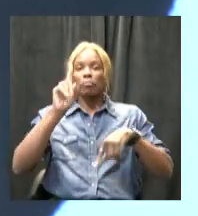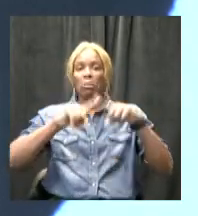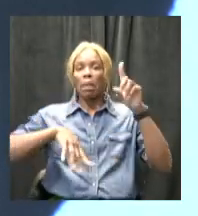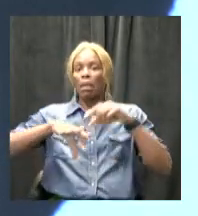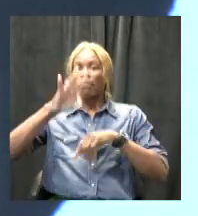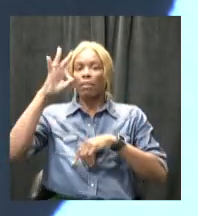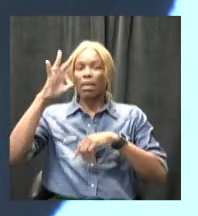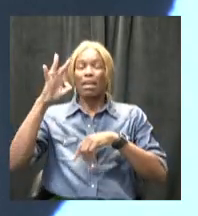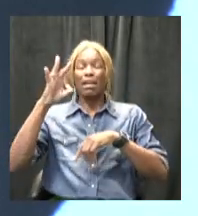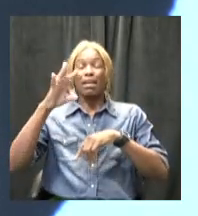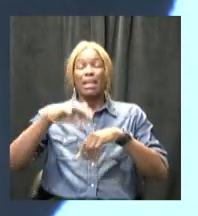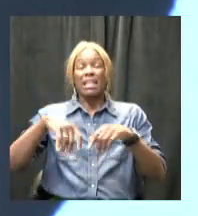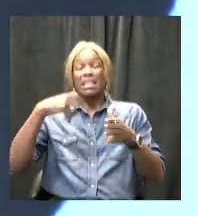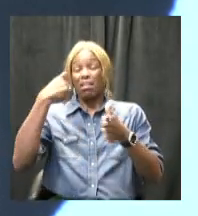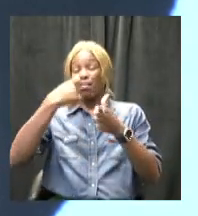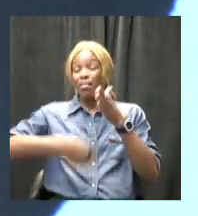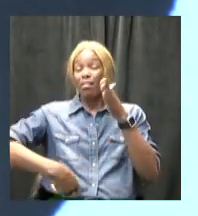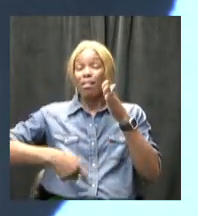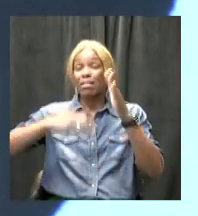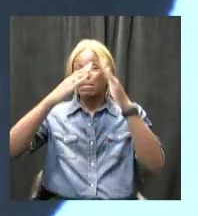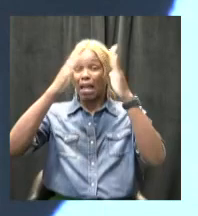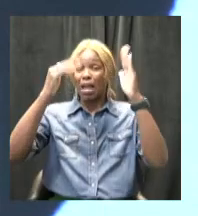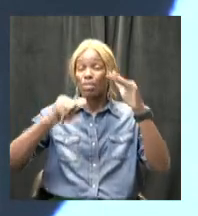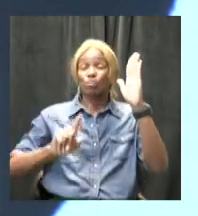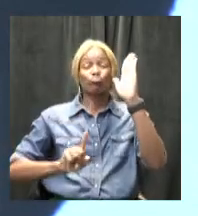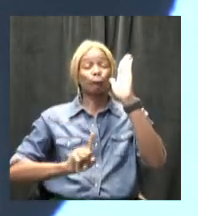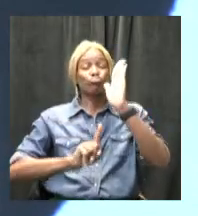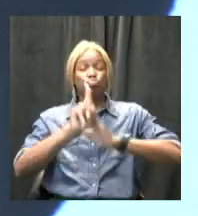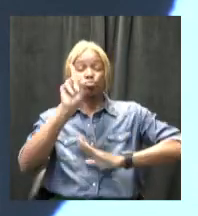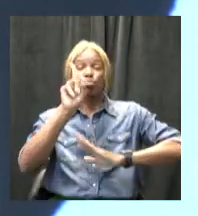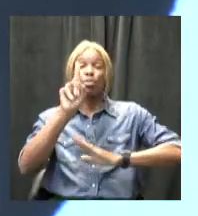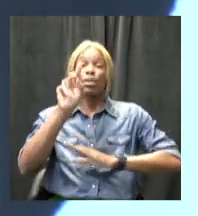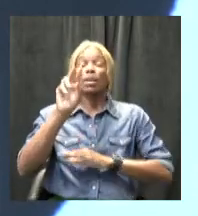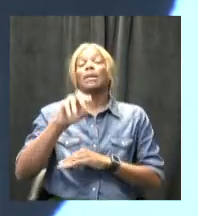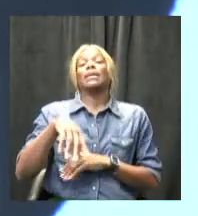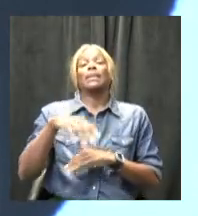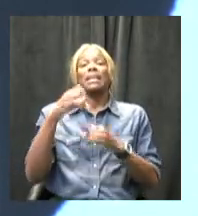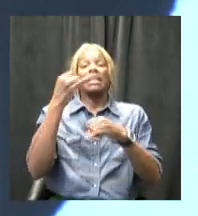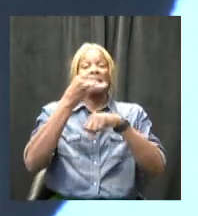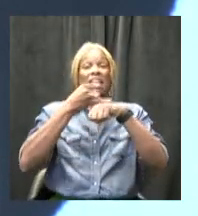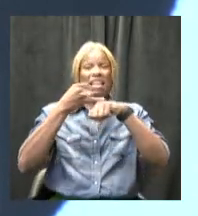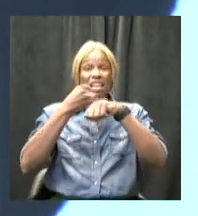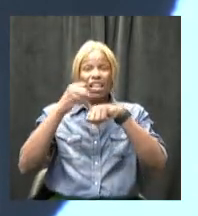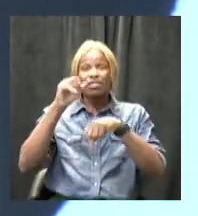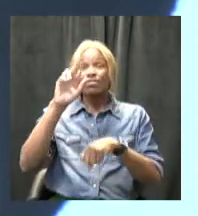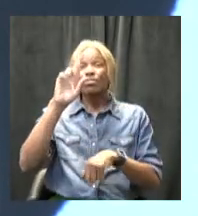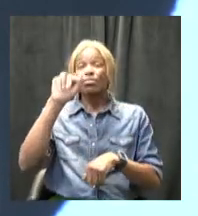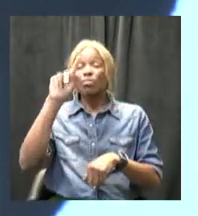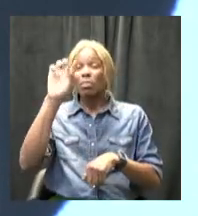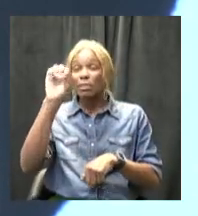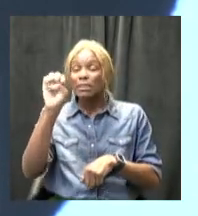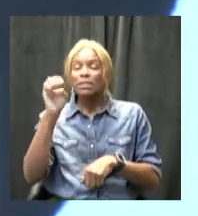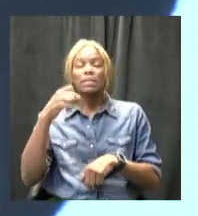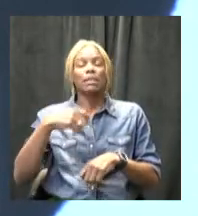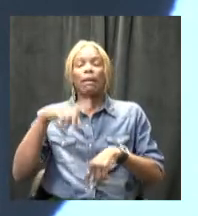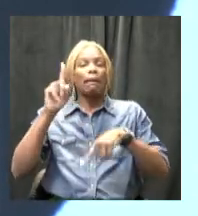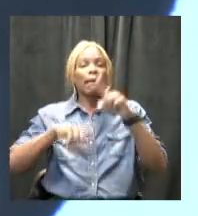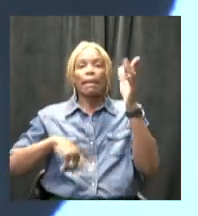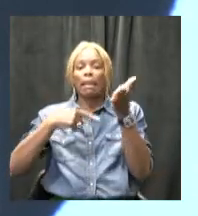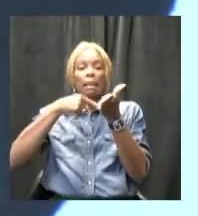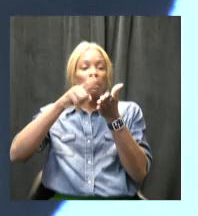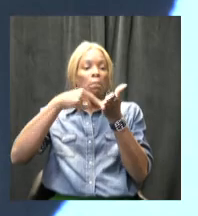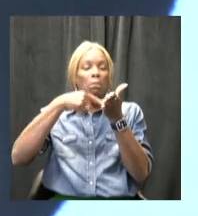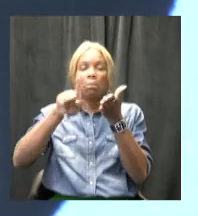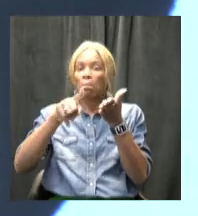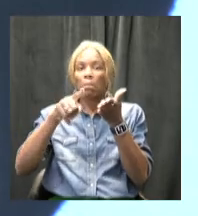record high prices of homes and the rising interest rates have many unable to be able to afford the home they always